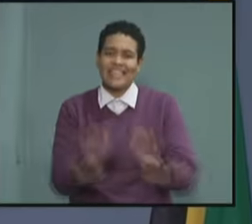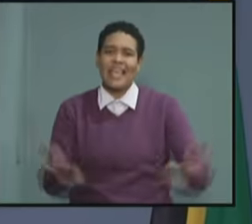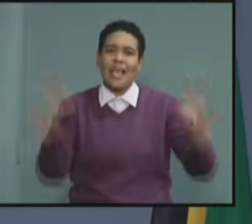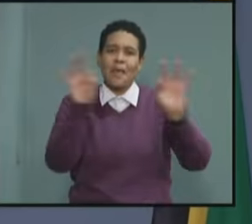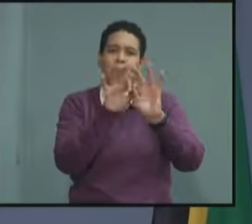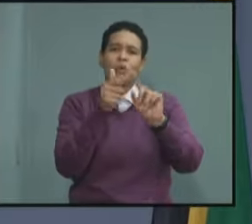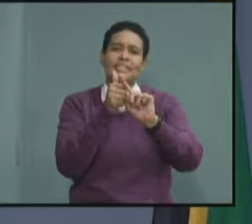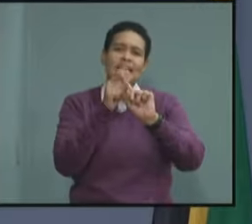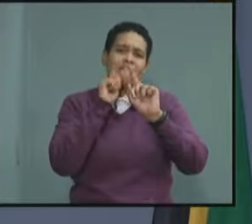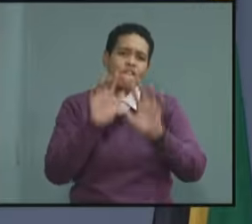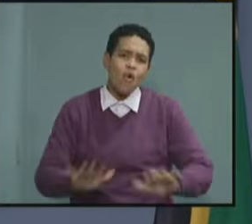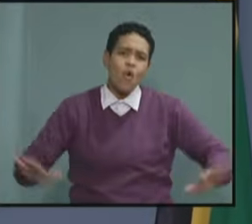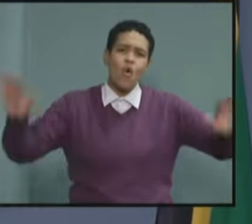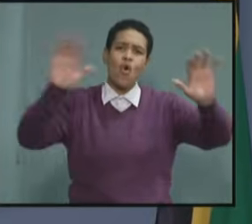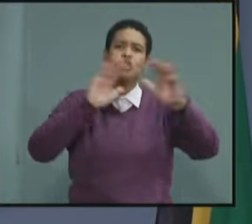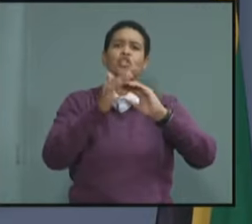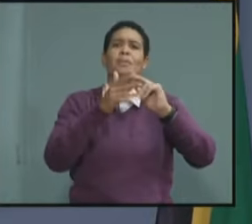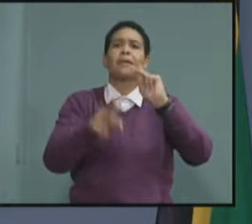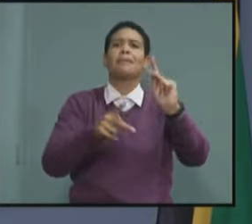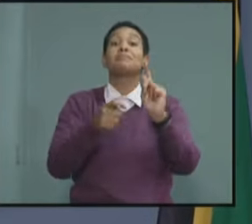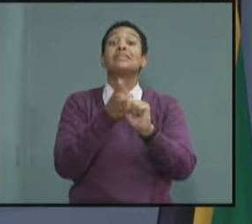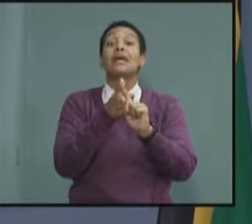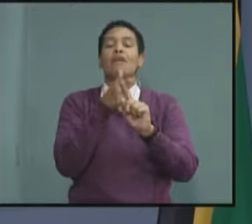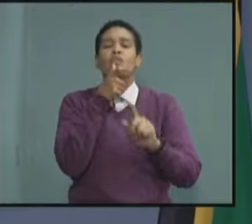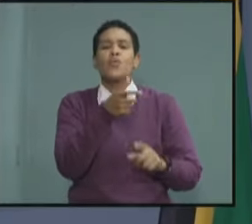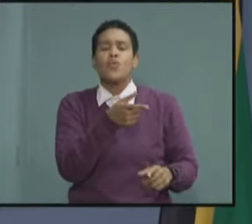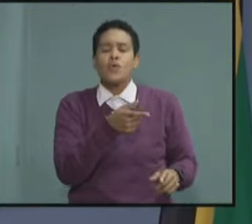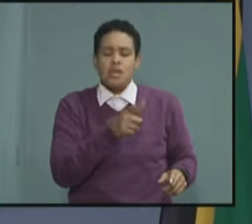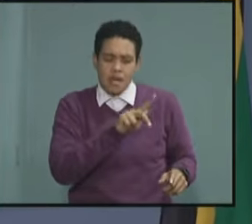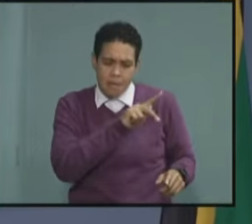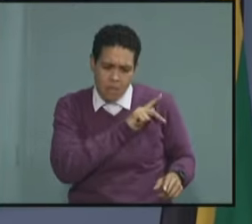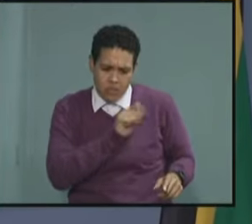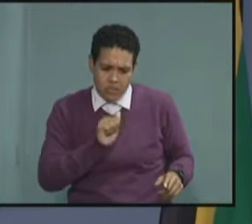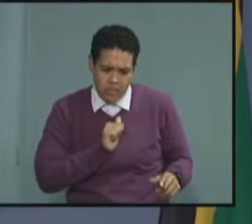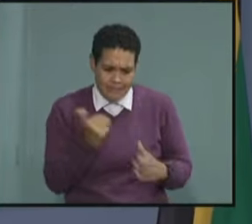every single Jamaican taking personal responsibility